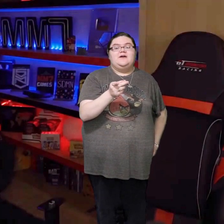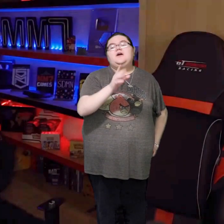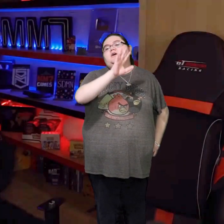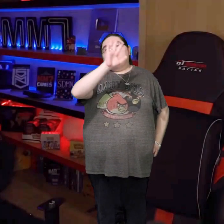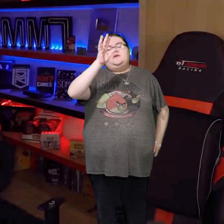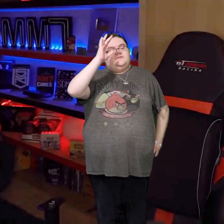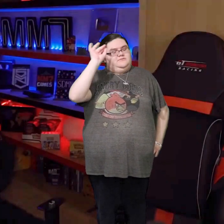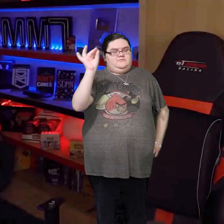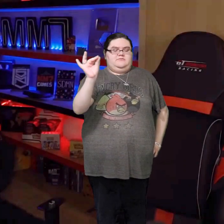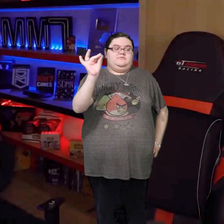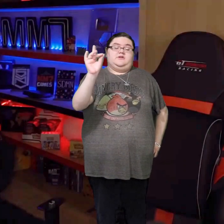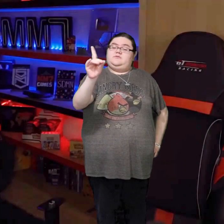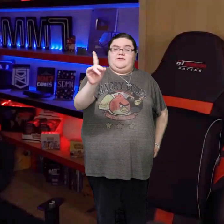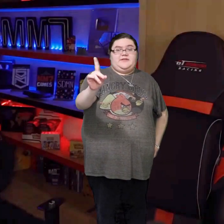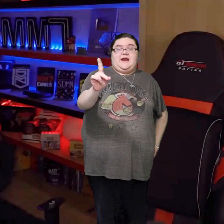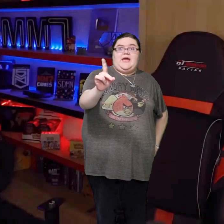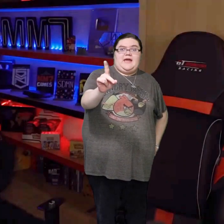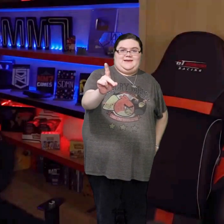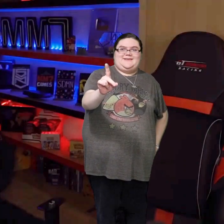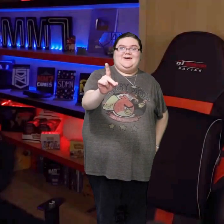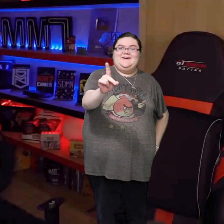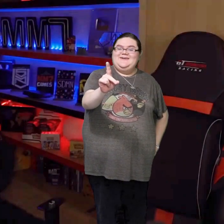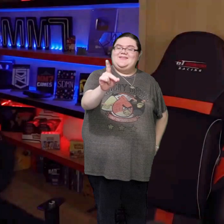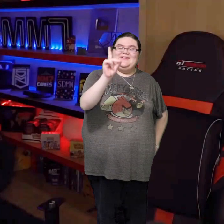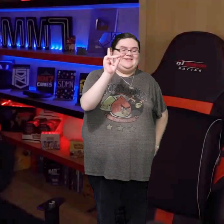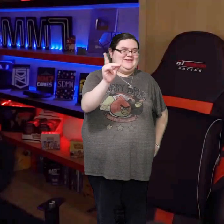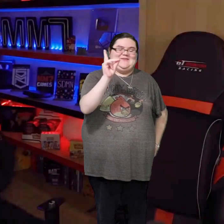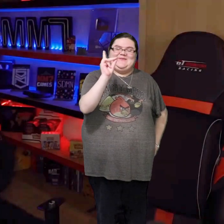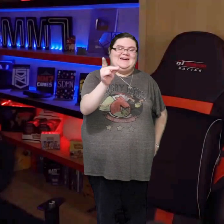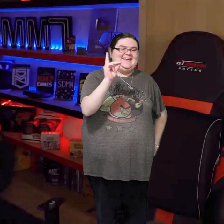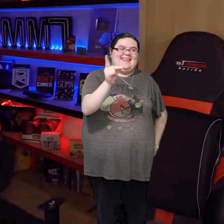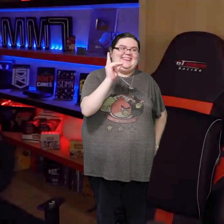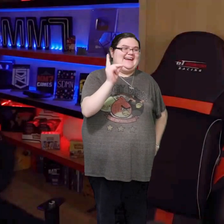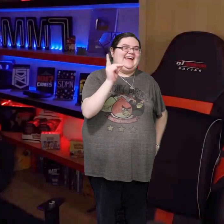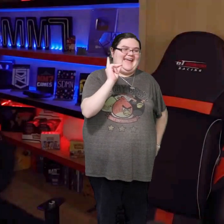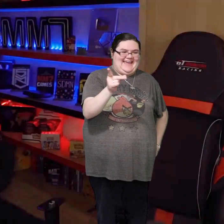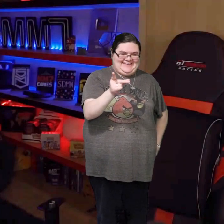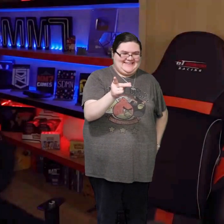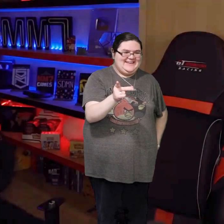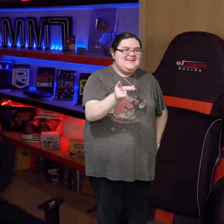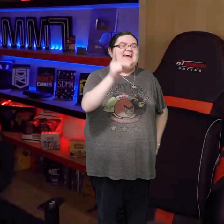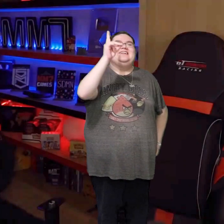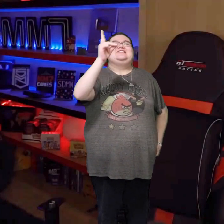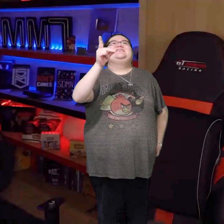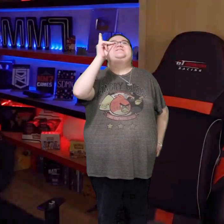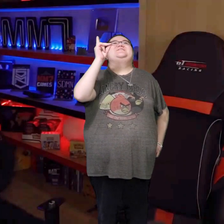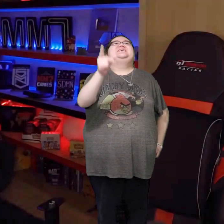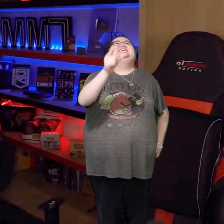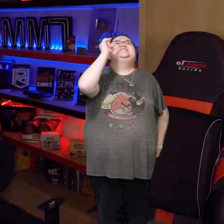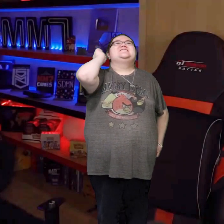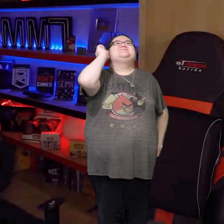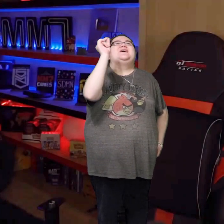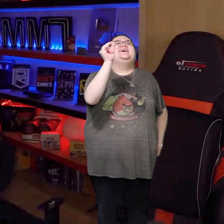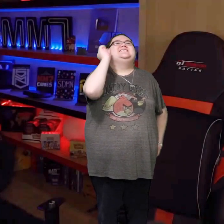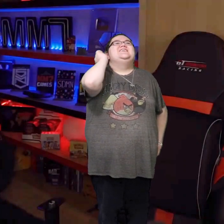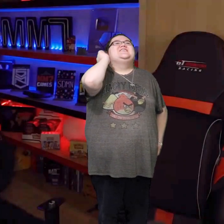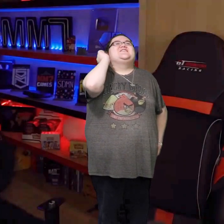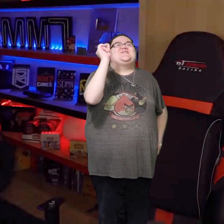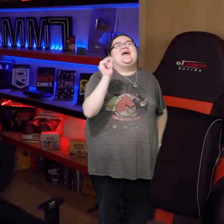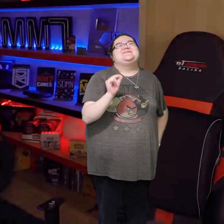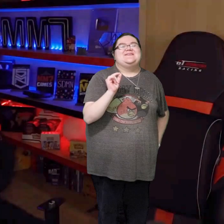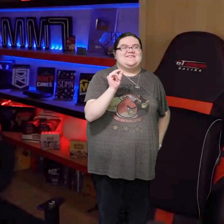year? There's one that I hate. There's one that I hate. It's the freaking